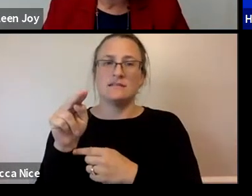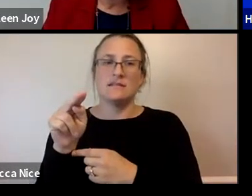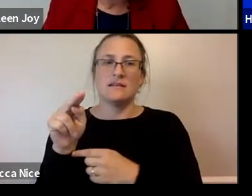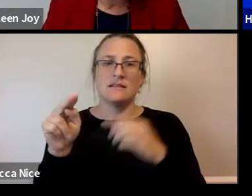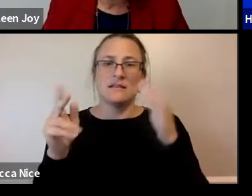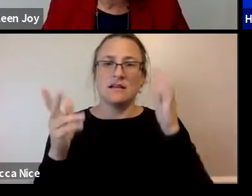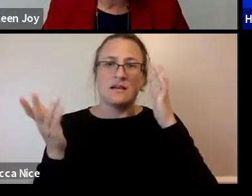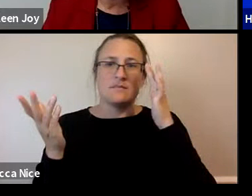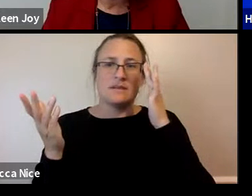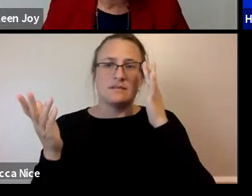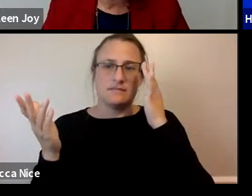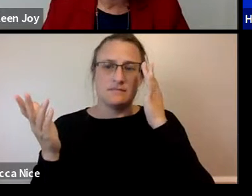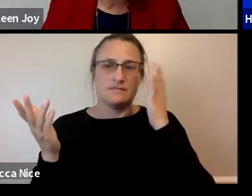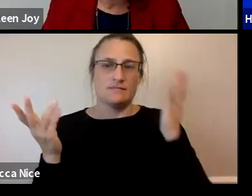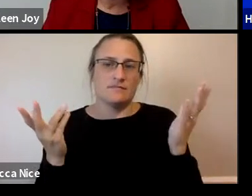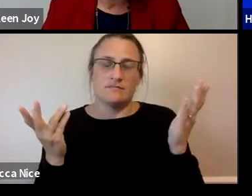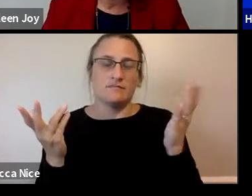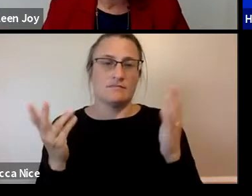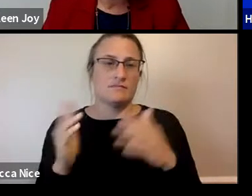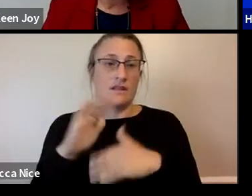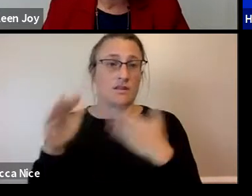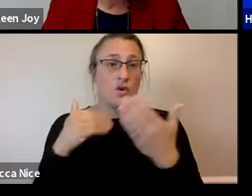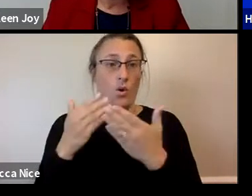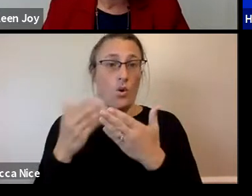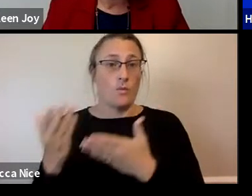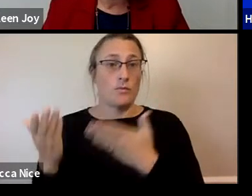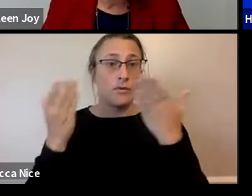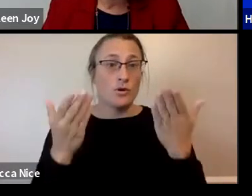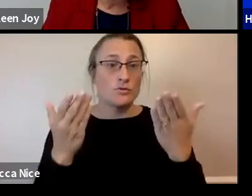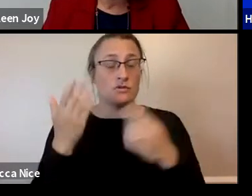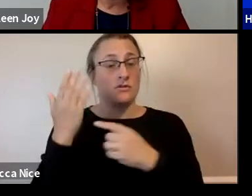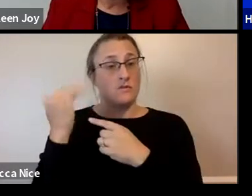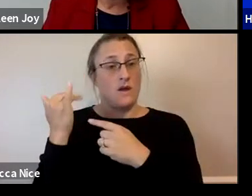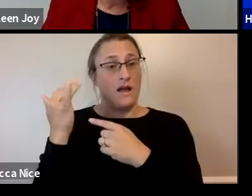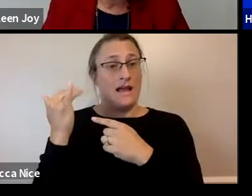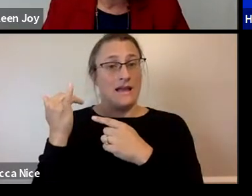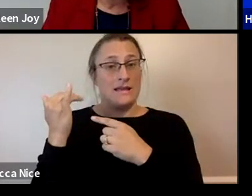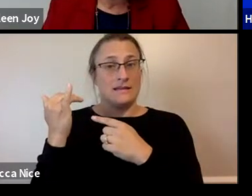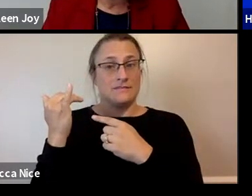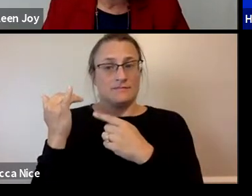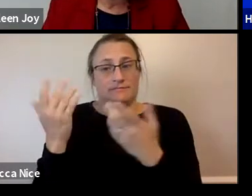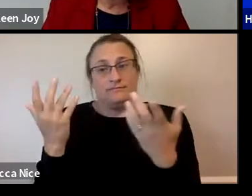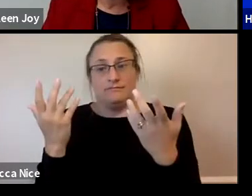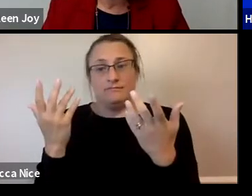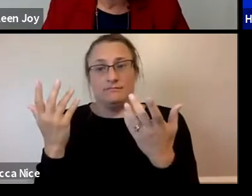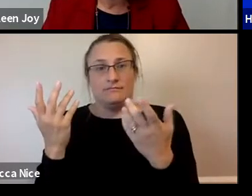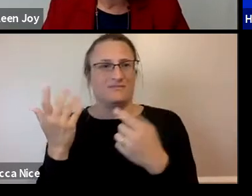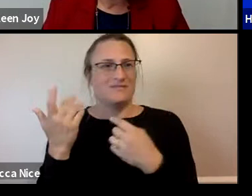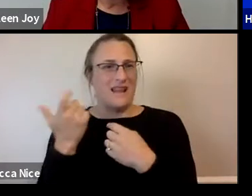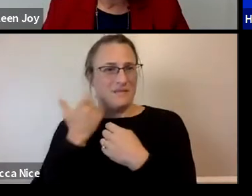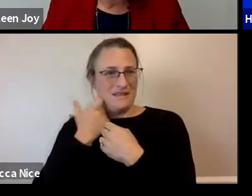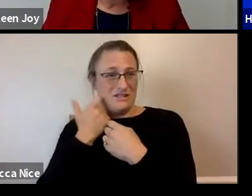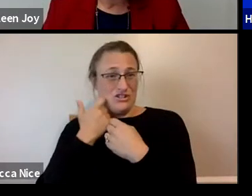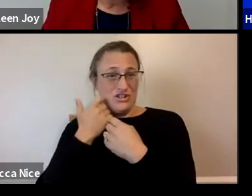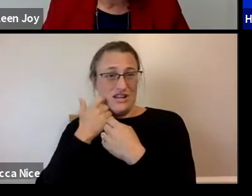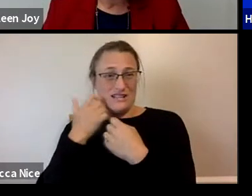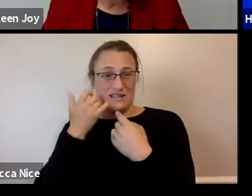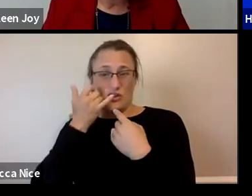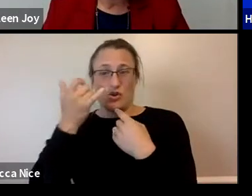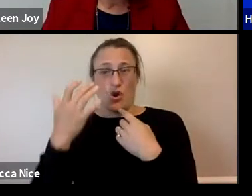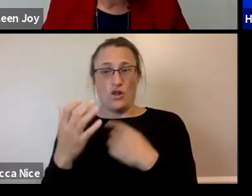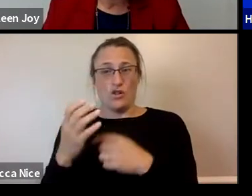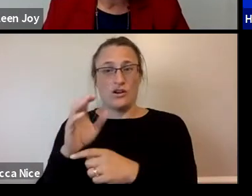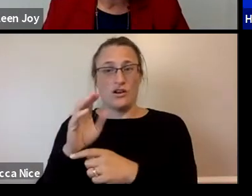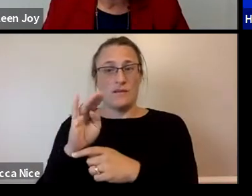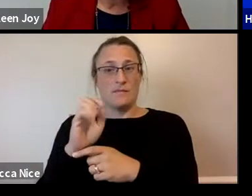mean the whole proposal, because actually in response to what caller Michael Ben-Habib